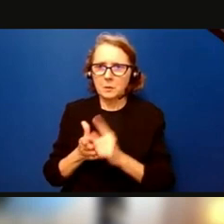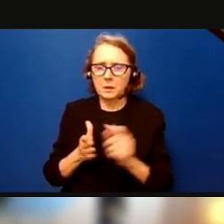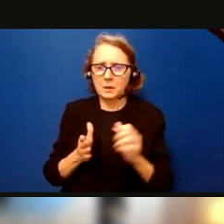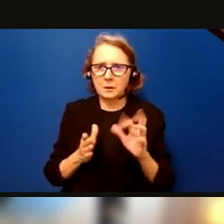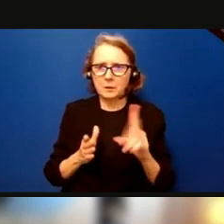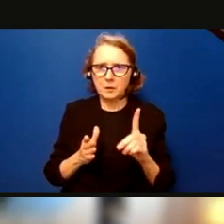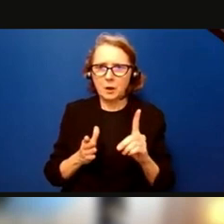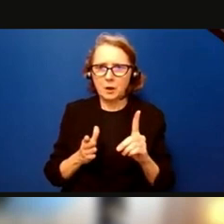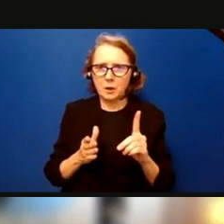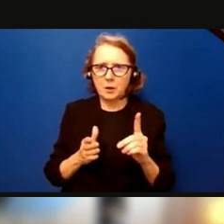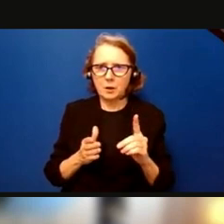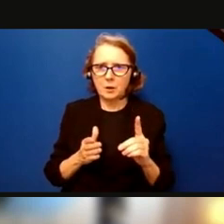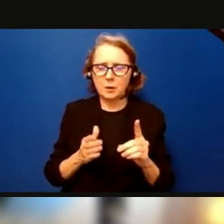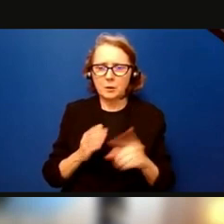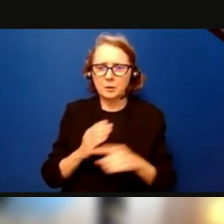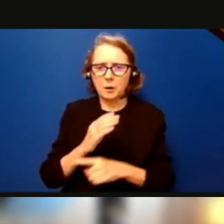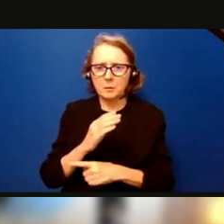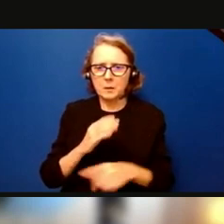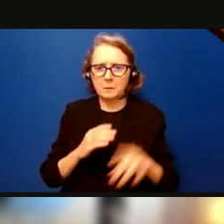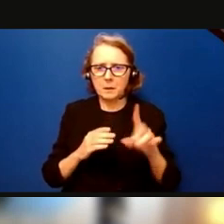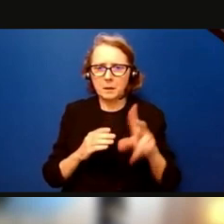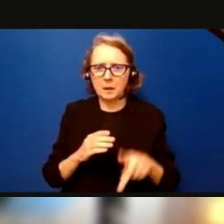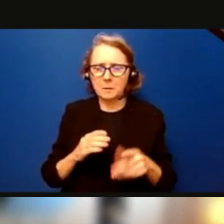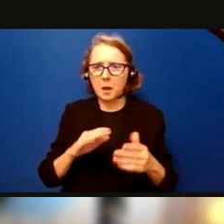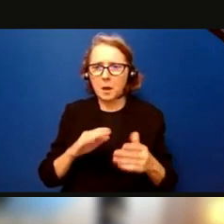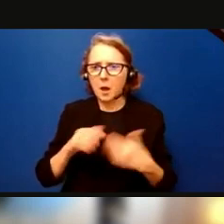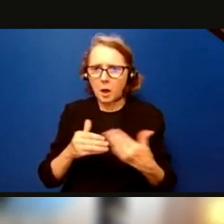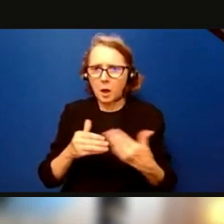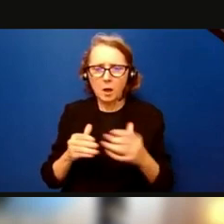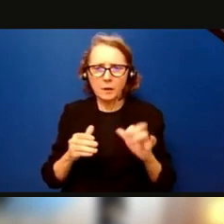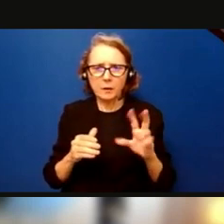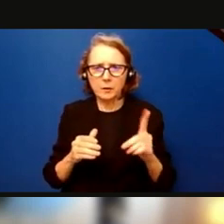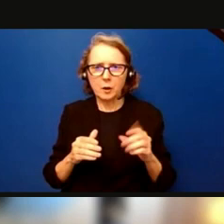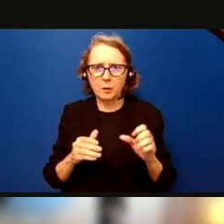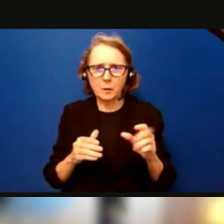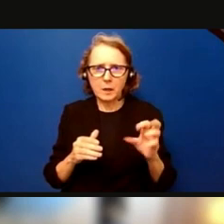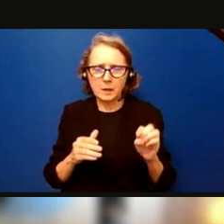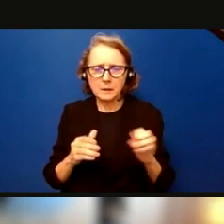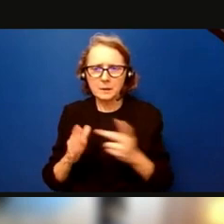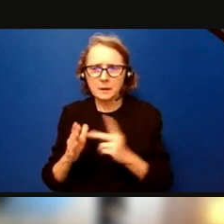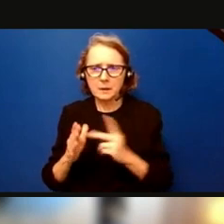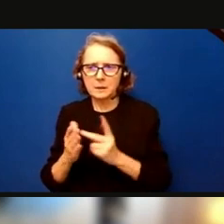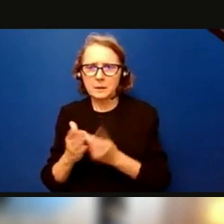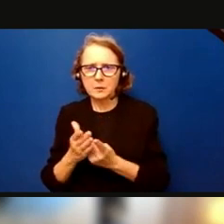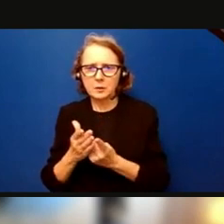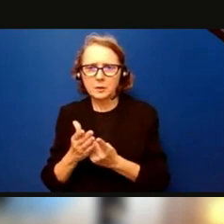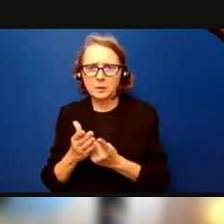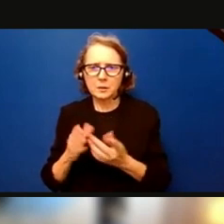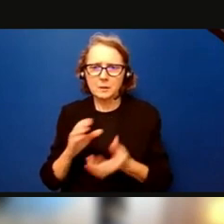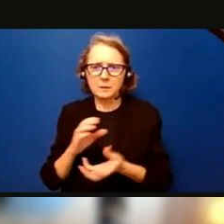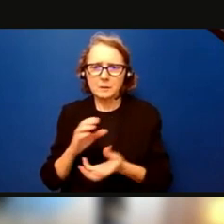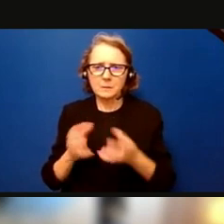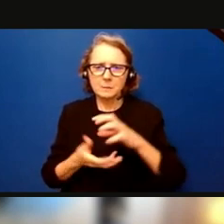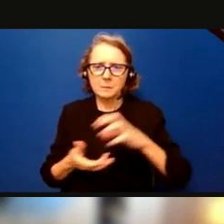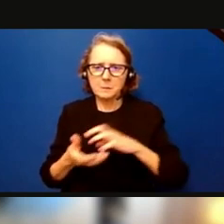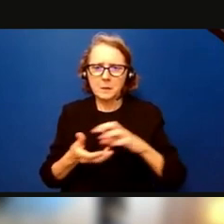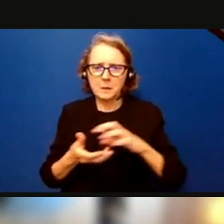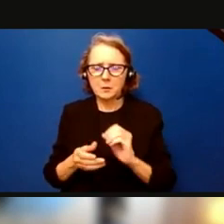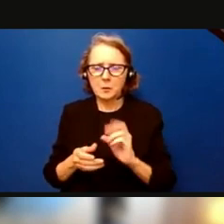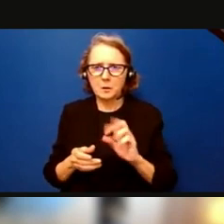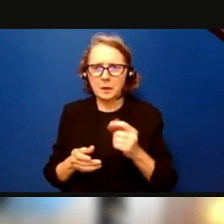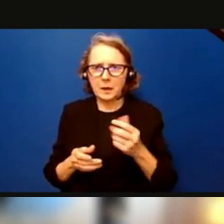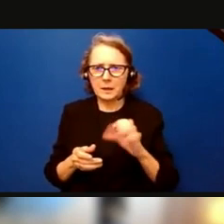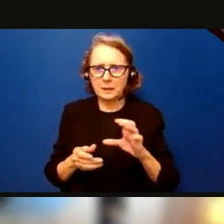which includes all yard waste, also kitchen scraps, so that mixed organics, also the